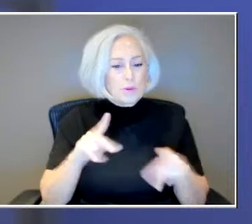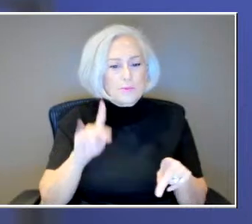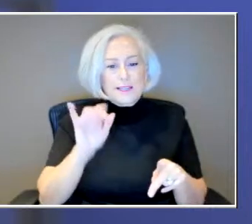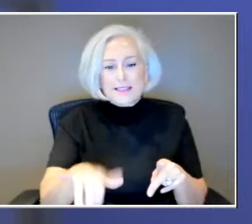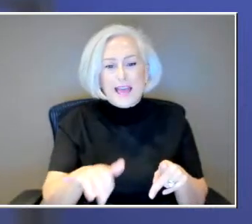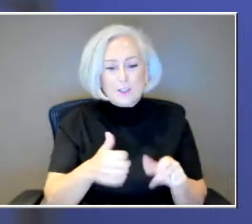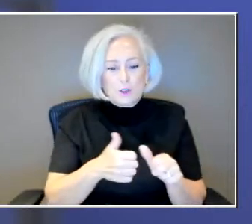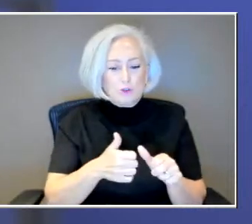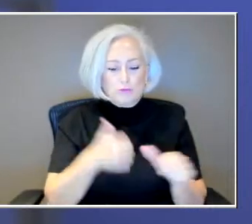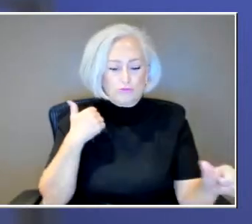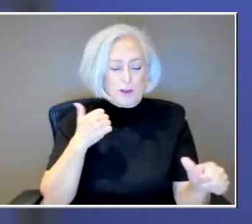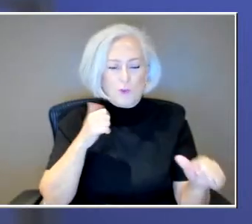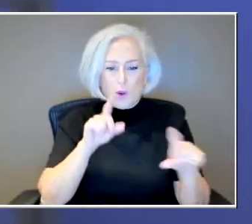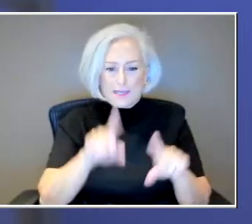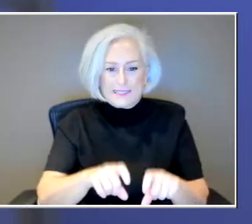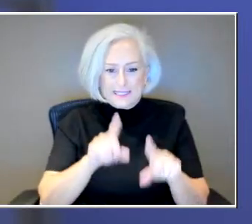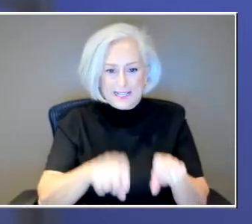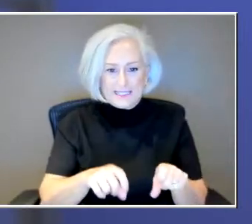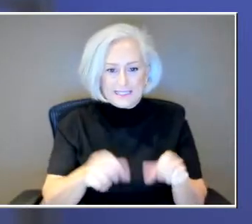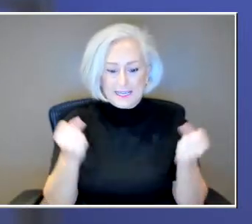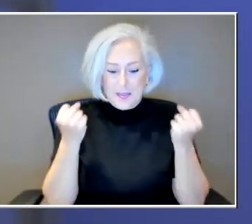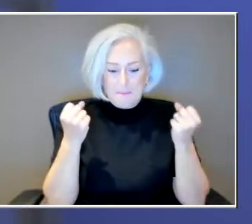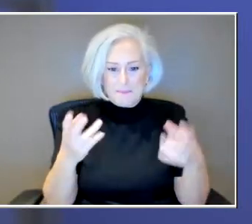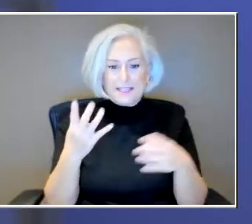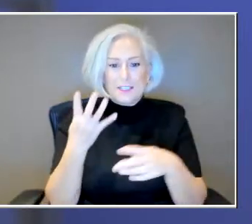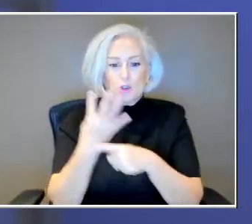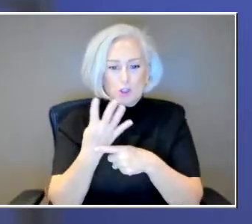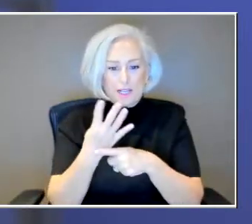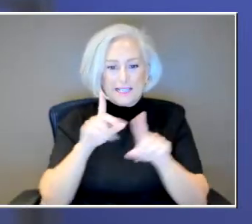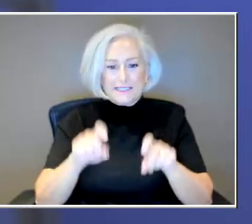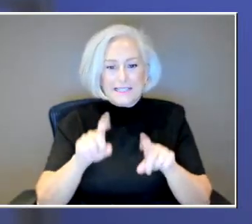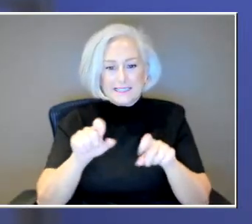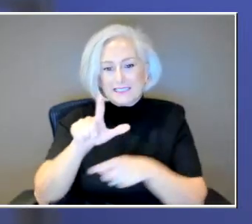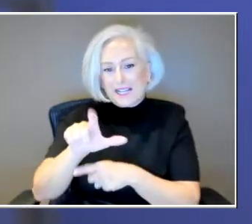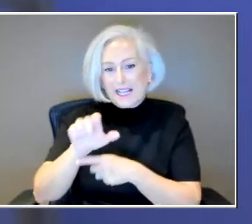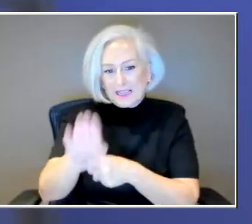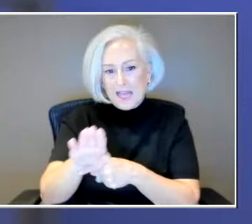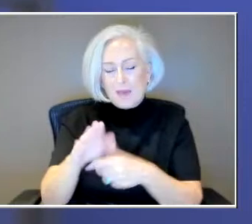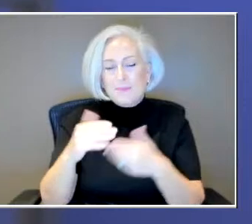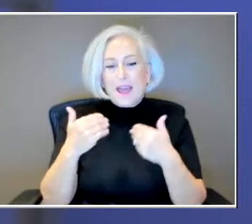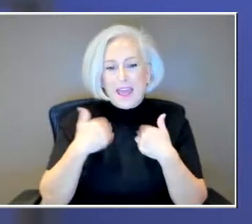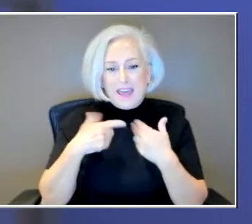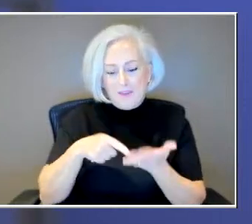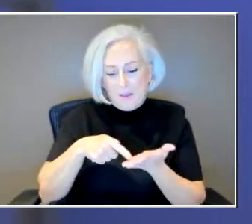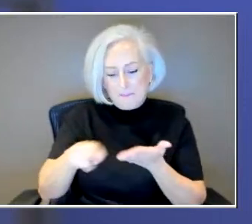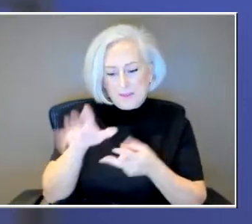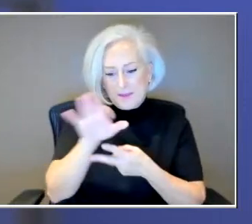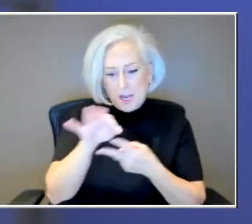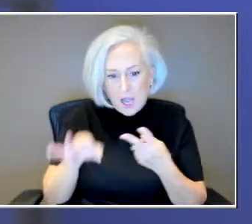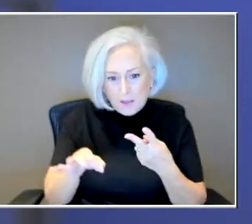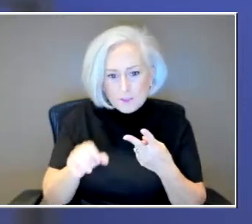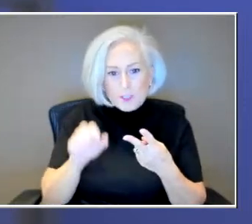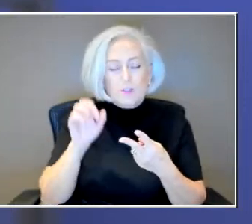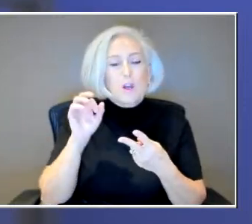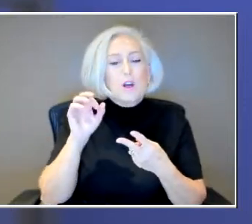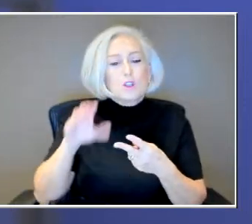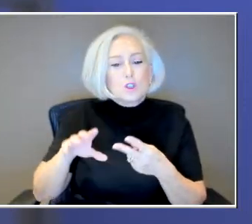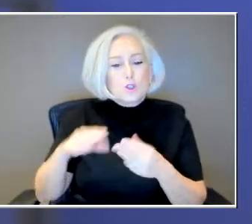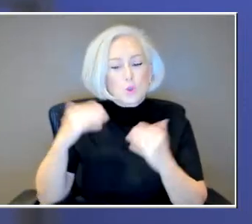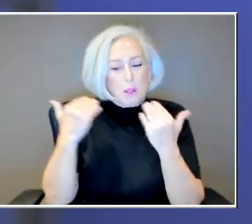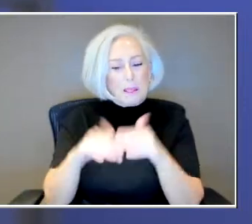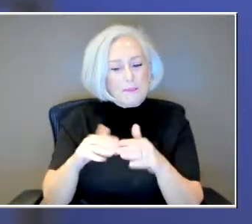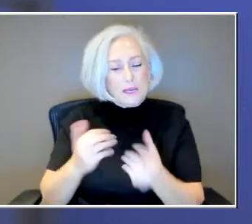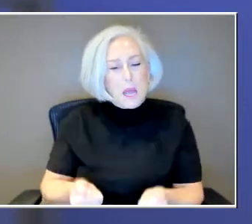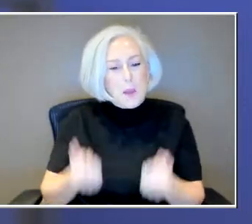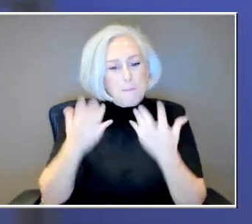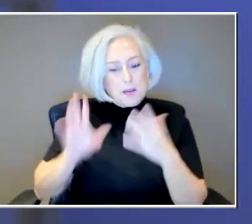have financial payments and payment options that can limit the patient's out-of-pocket coverage. We always